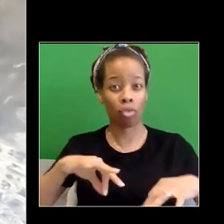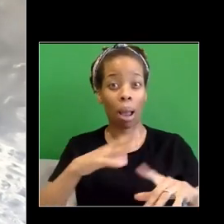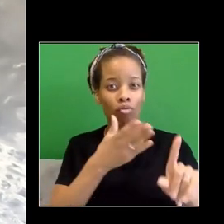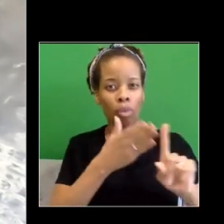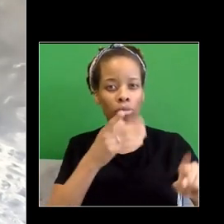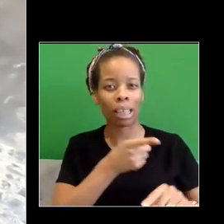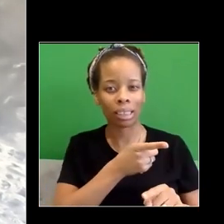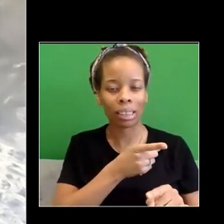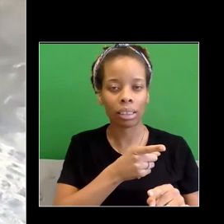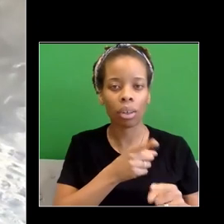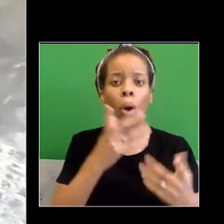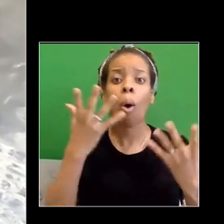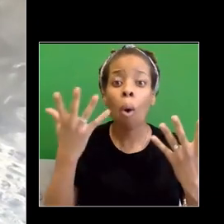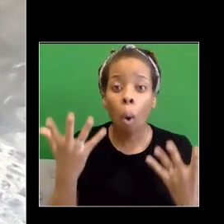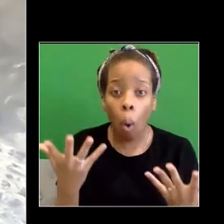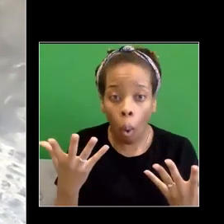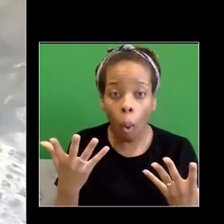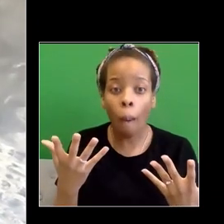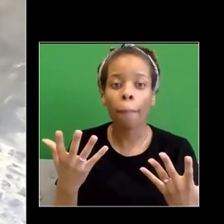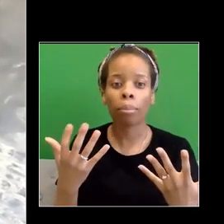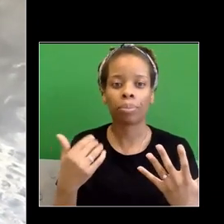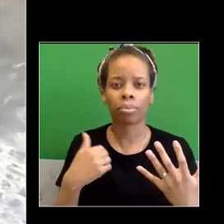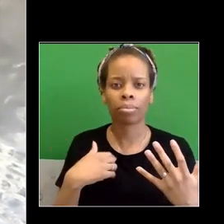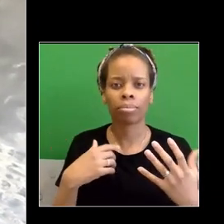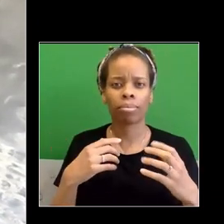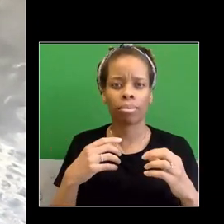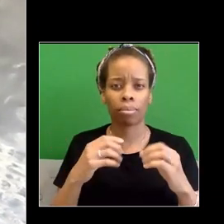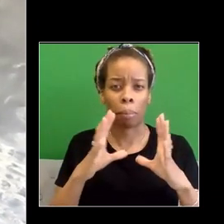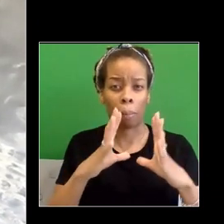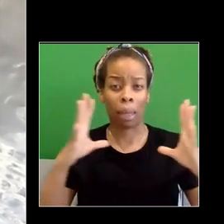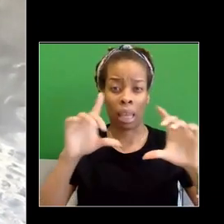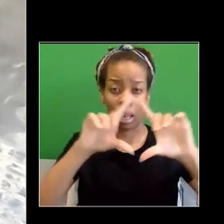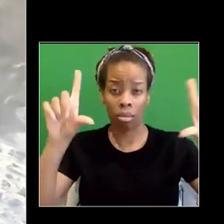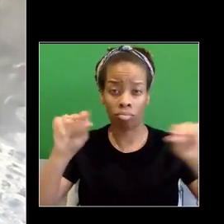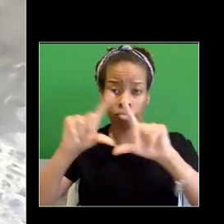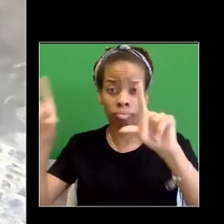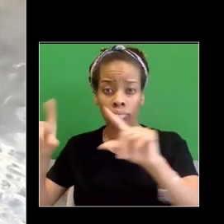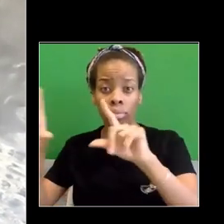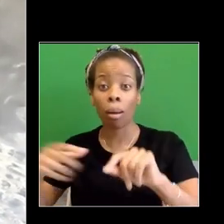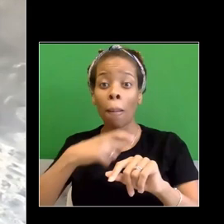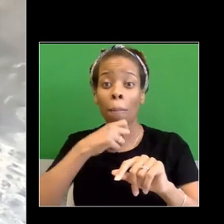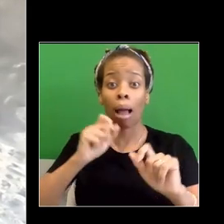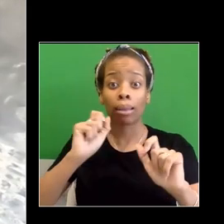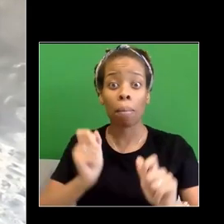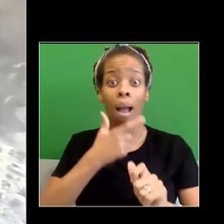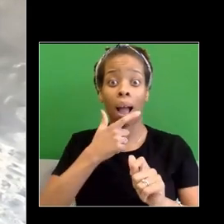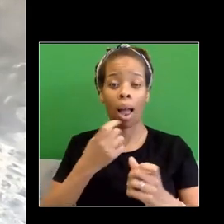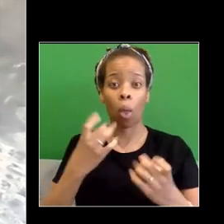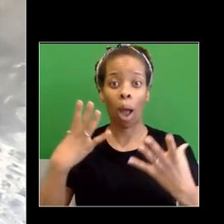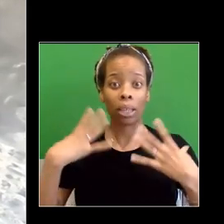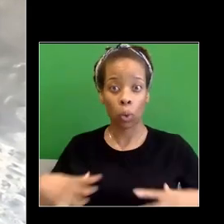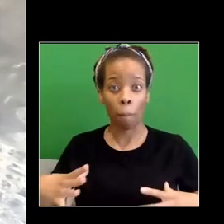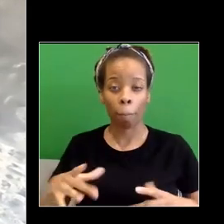of the larger format man smiling in the white top, that it becomes almost